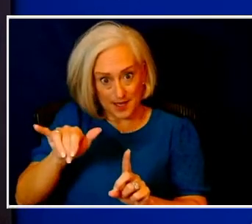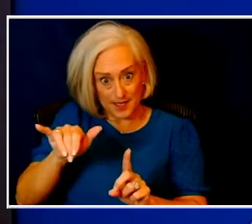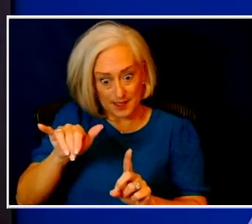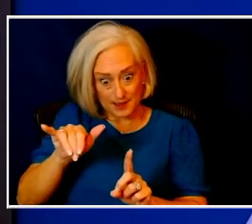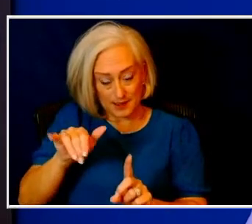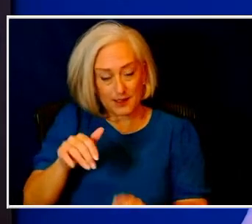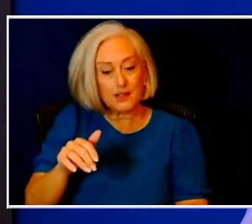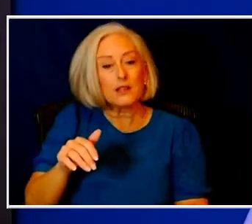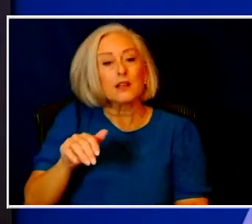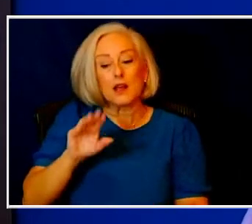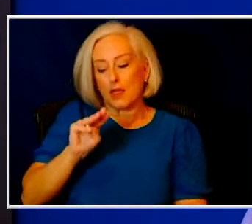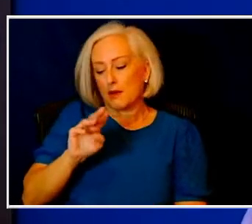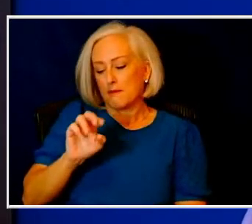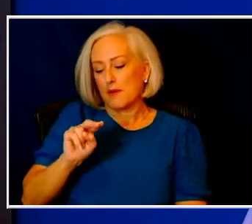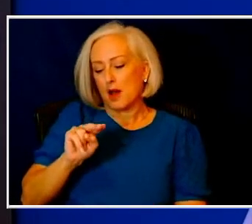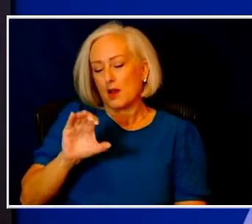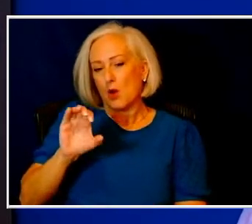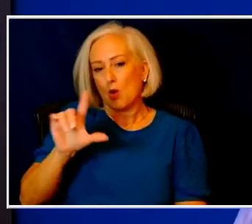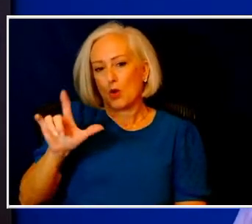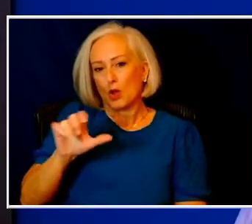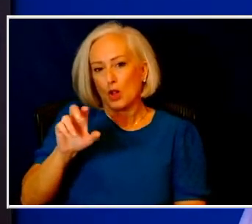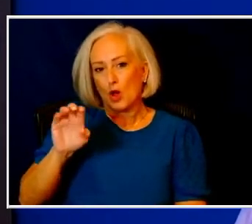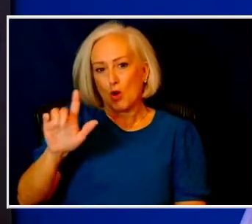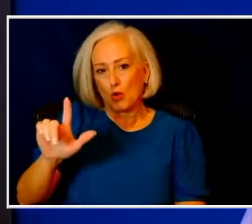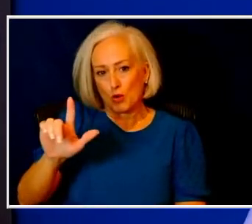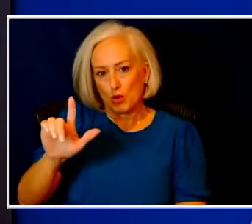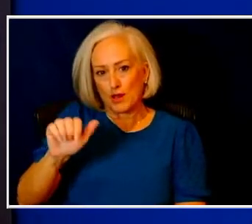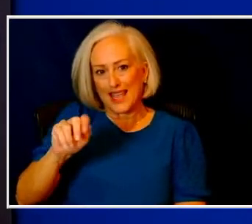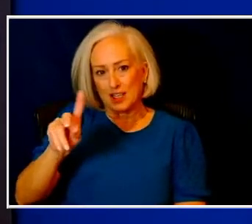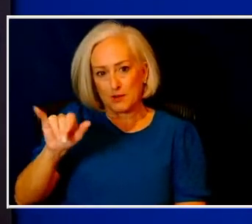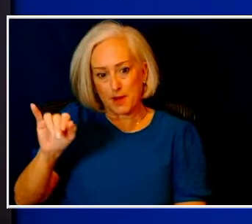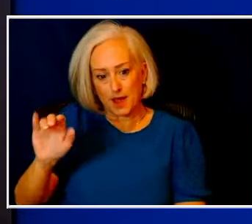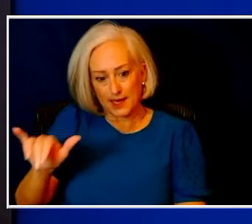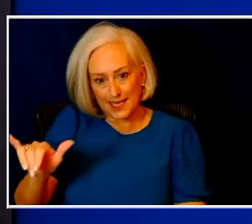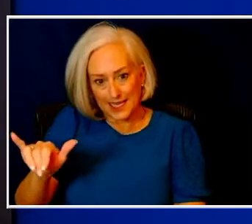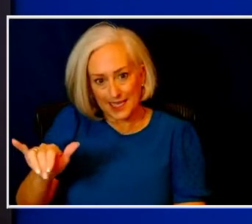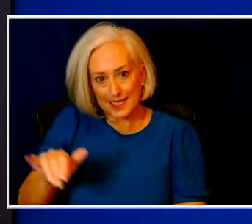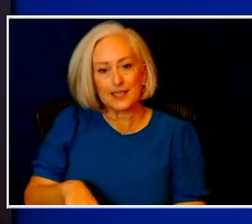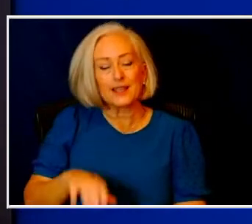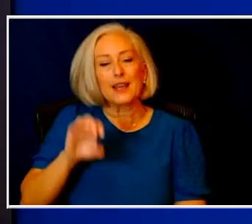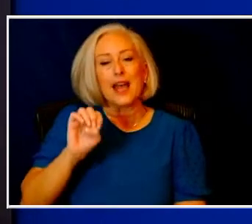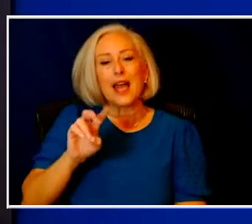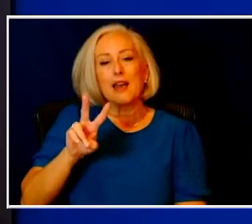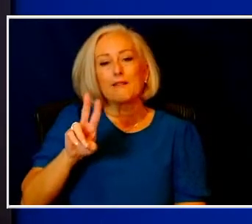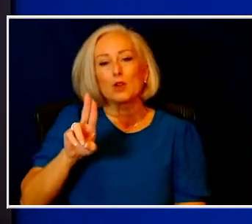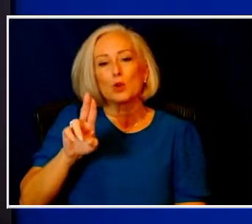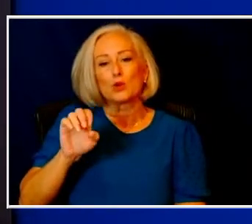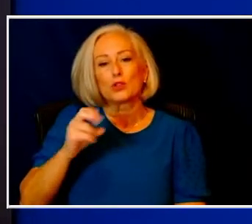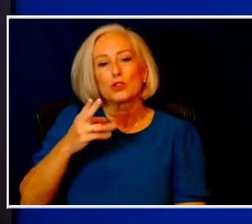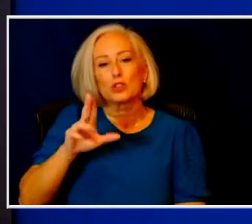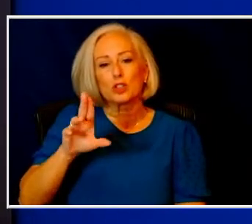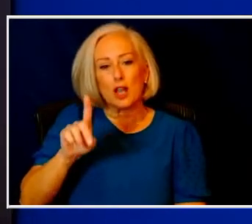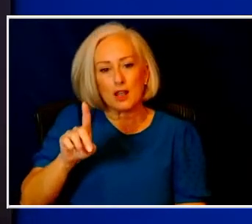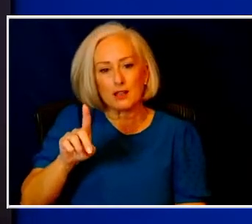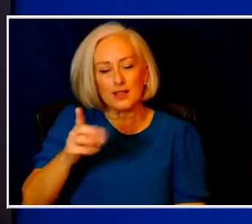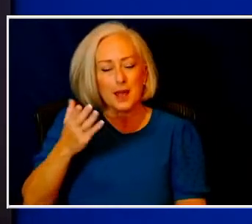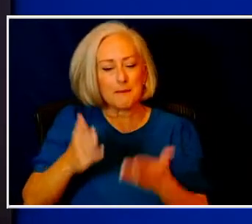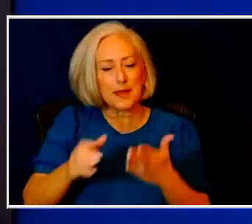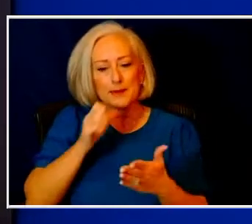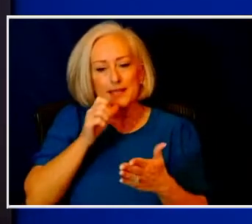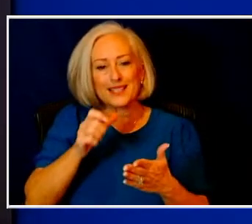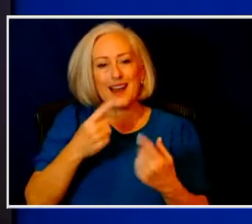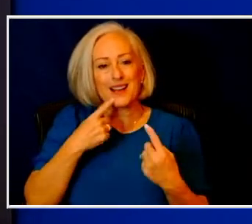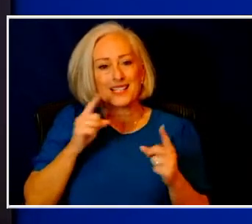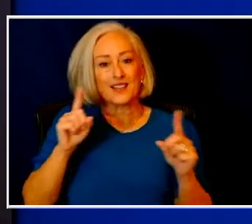for treatment, as well as Evusheld, may not look to be as effective against a certain number of these variants, but we still do